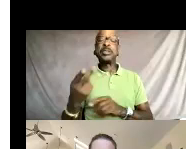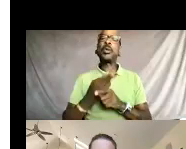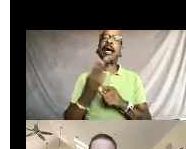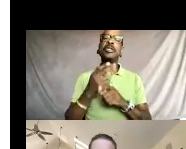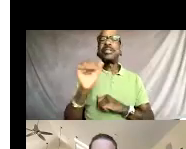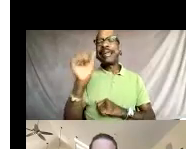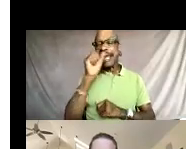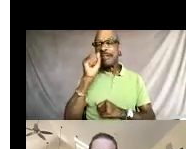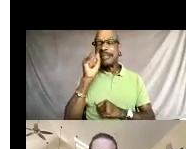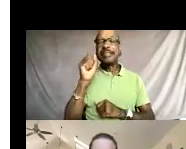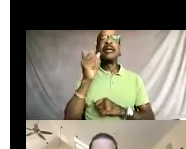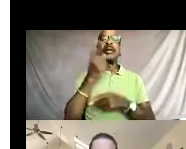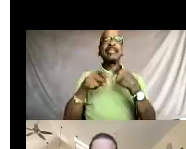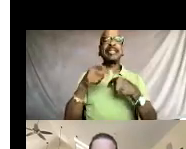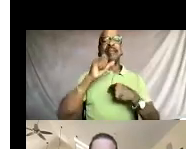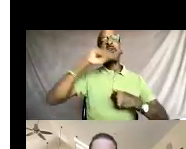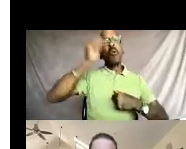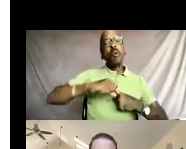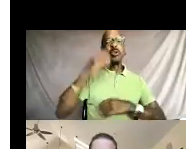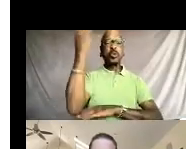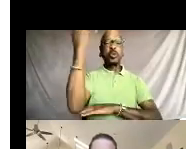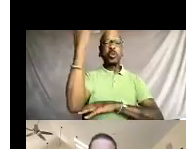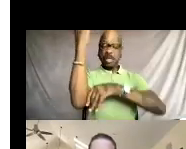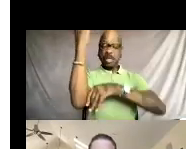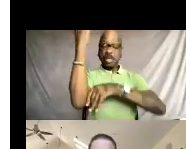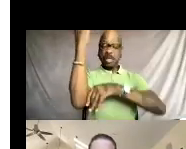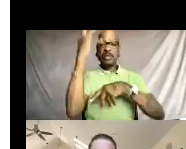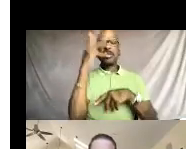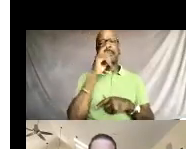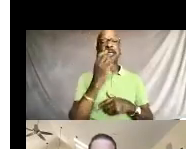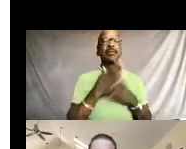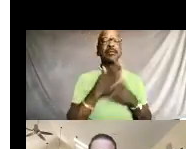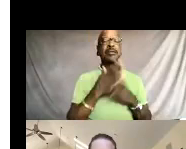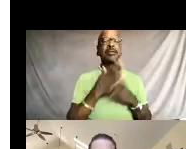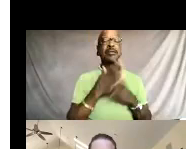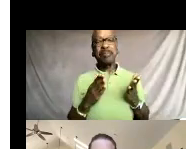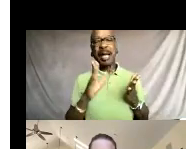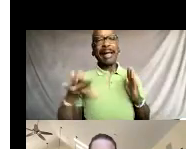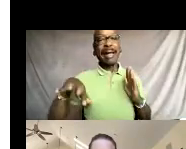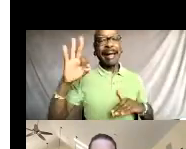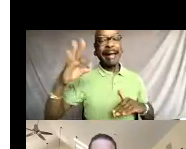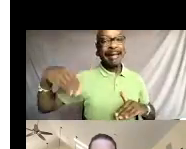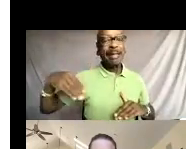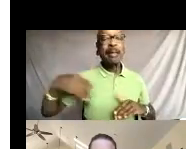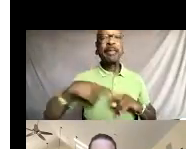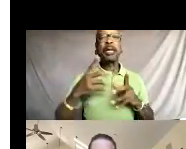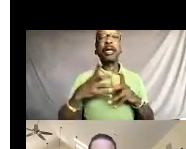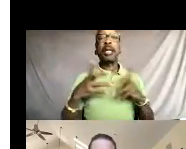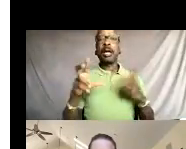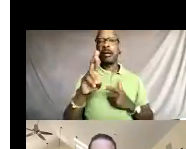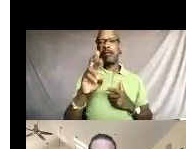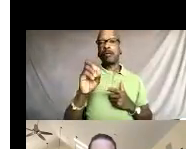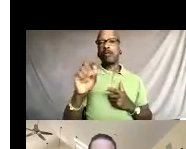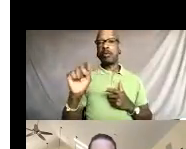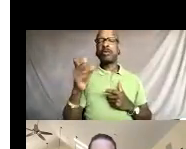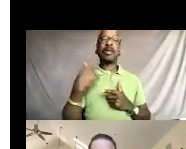tree roots, because there's some ancient roots that aren't ours to uncover, but a lot of the roots that we do want to get to are the